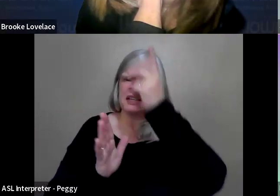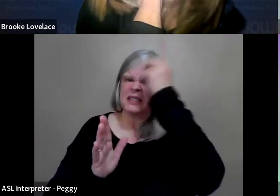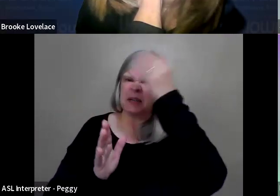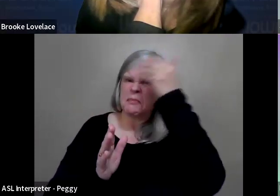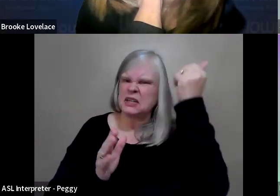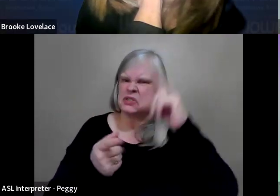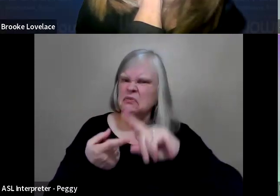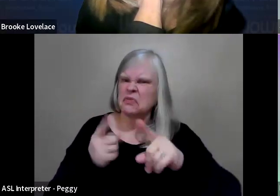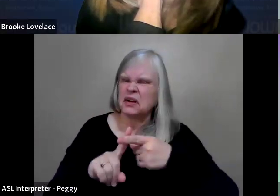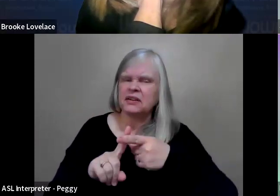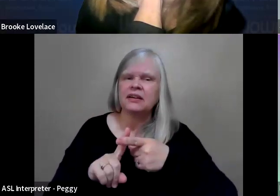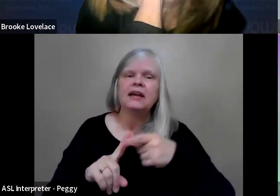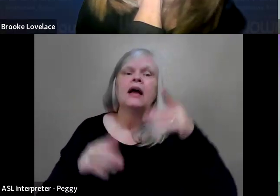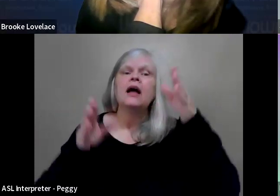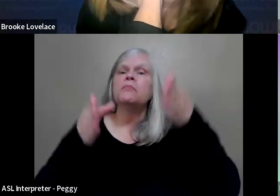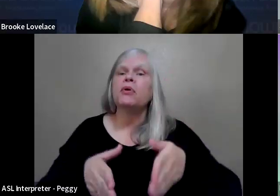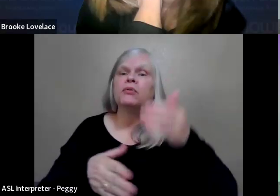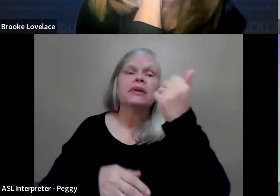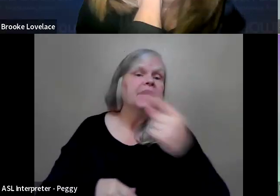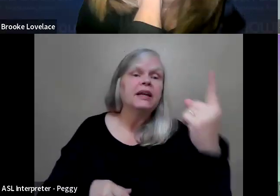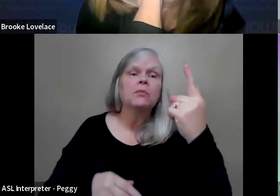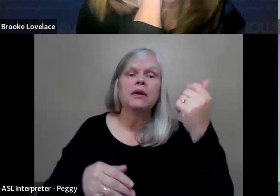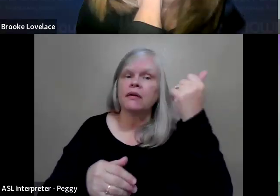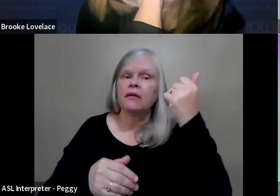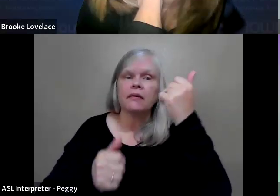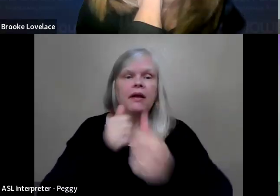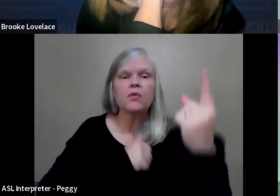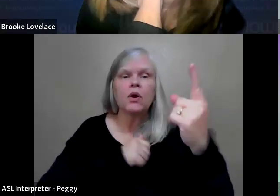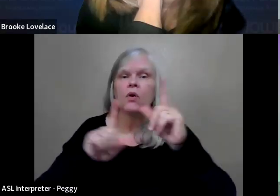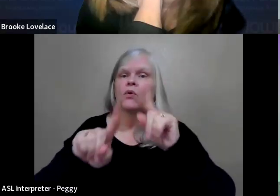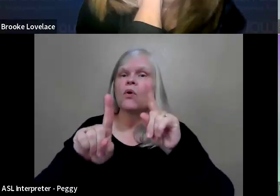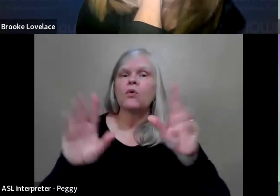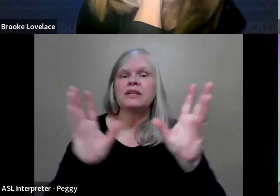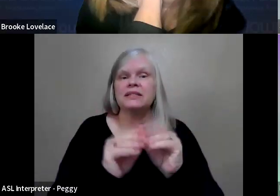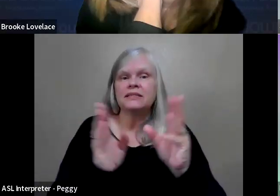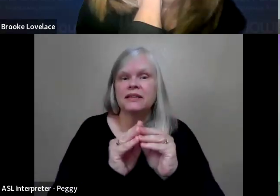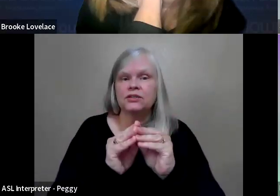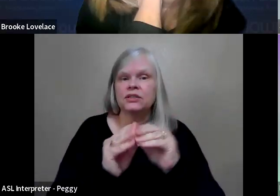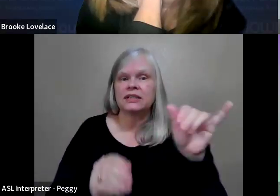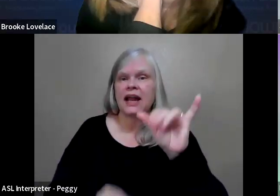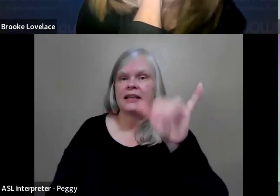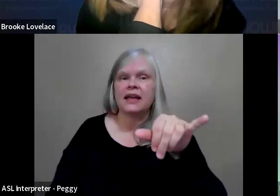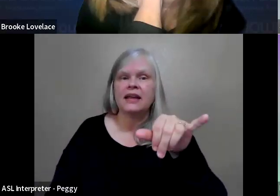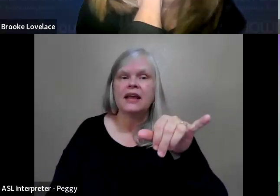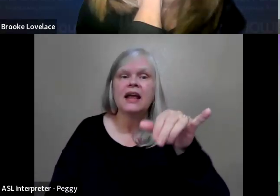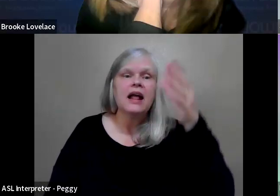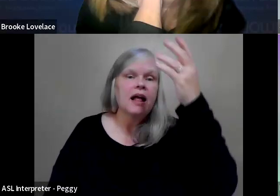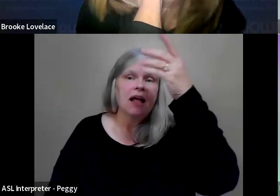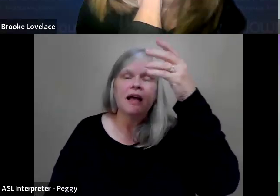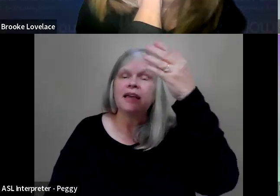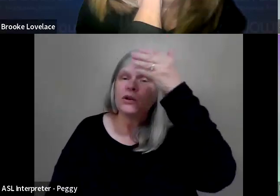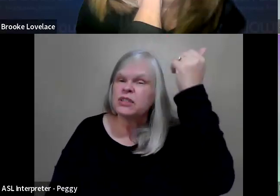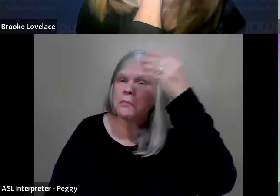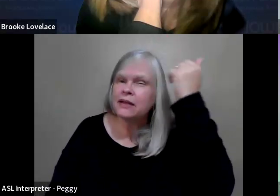Well, a dementia friend is anyone and everyone who attends sessions like this. So these Dementia Friends